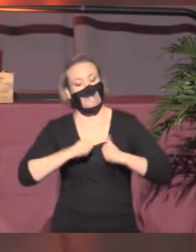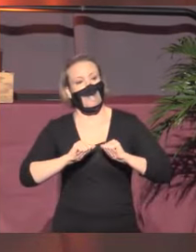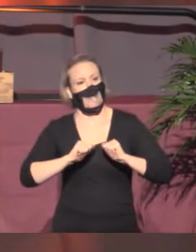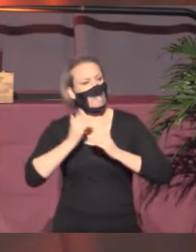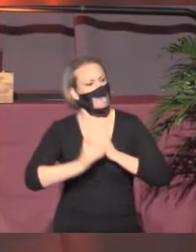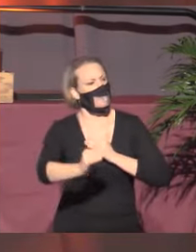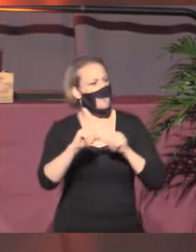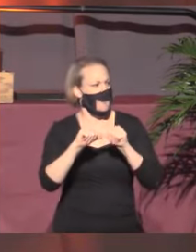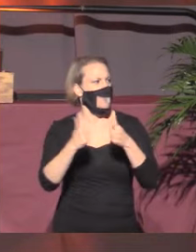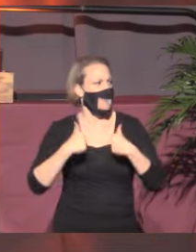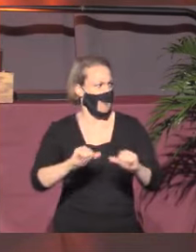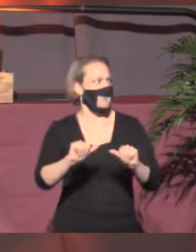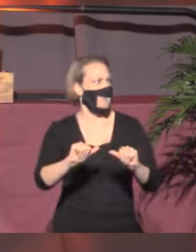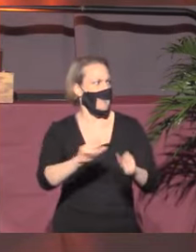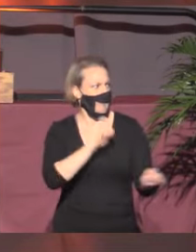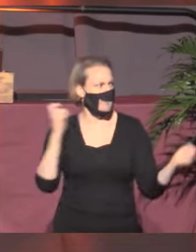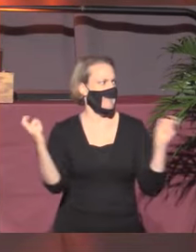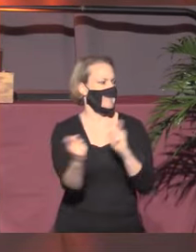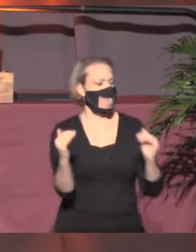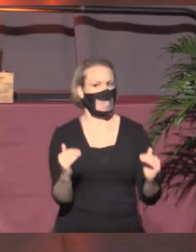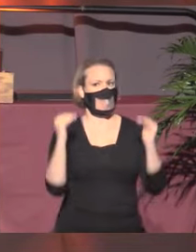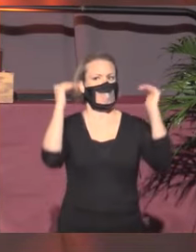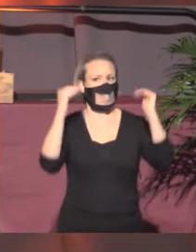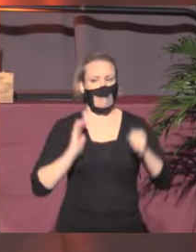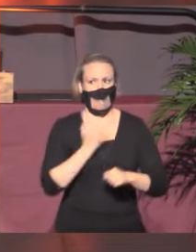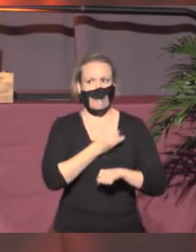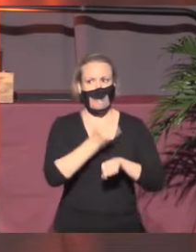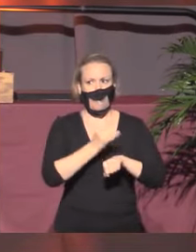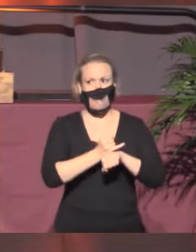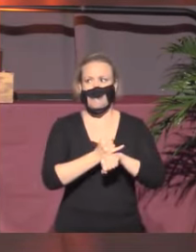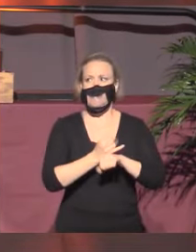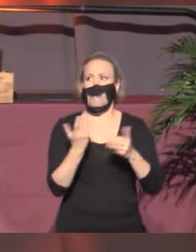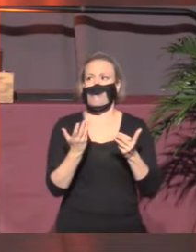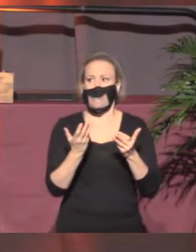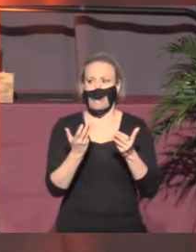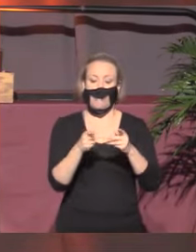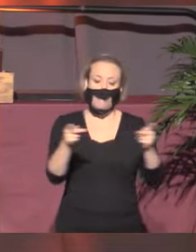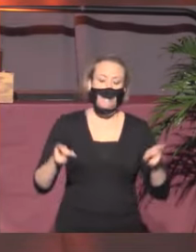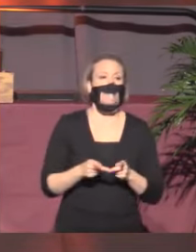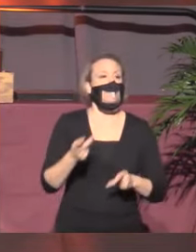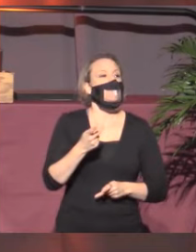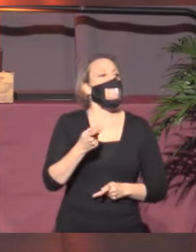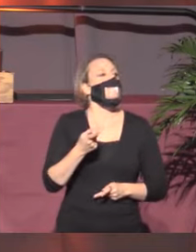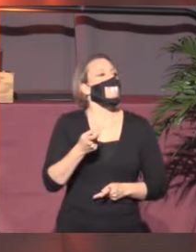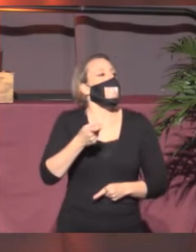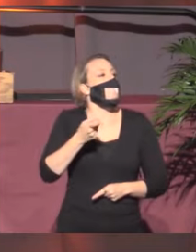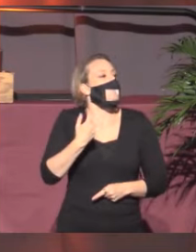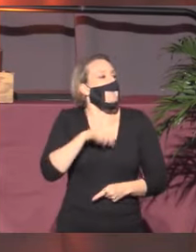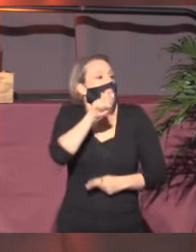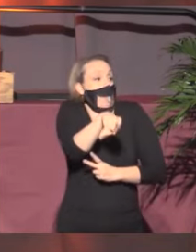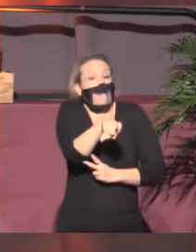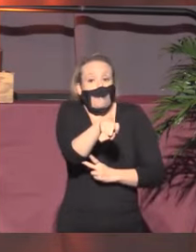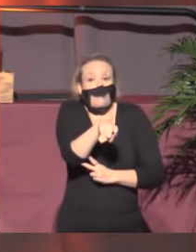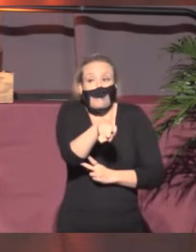what we should be, what we need to be, what we must be. And we have to thank you for helping